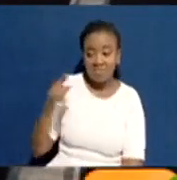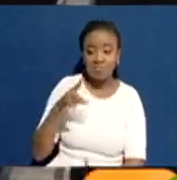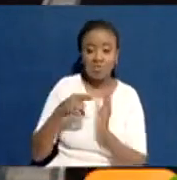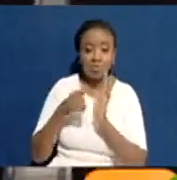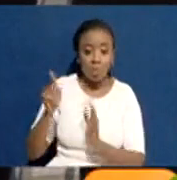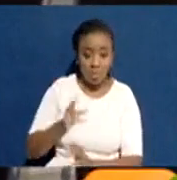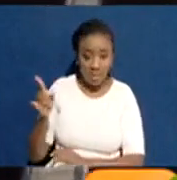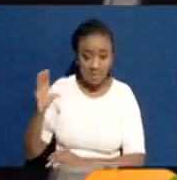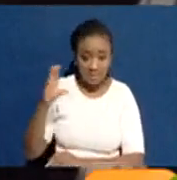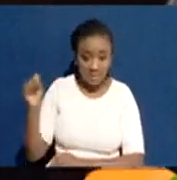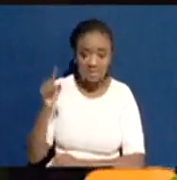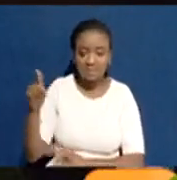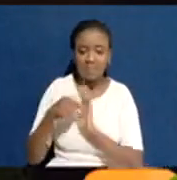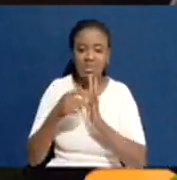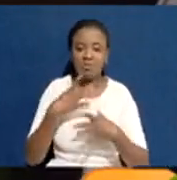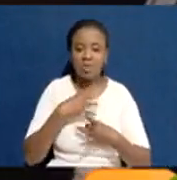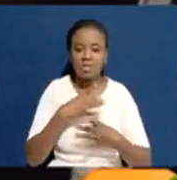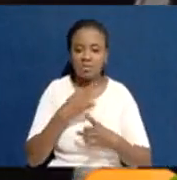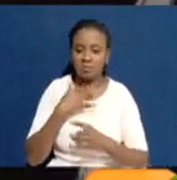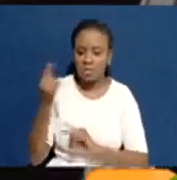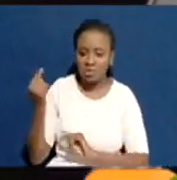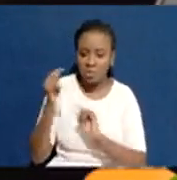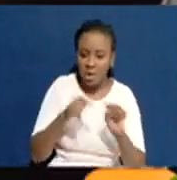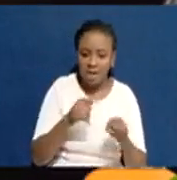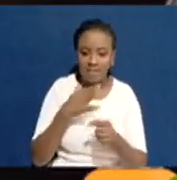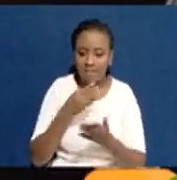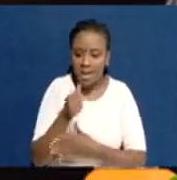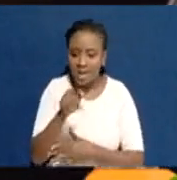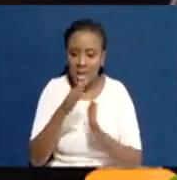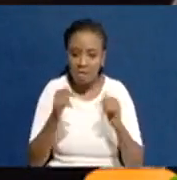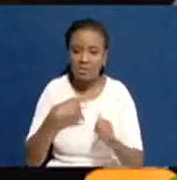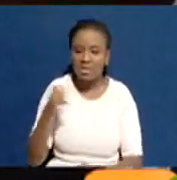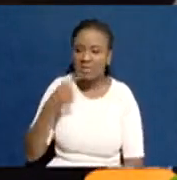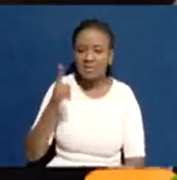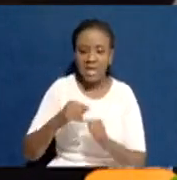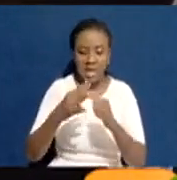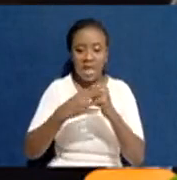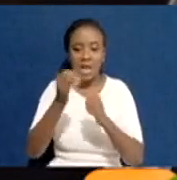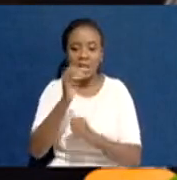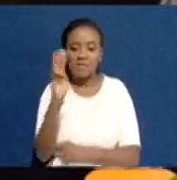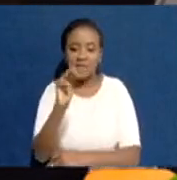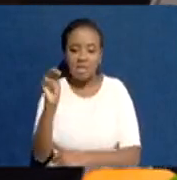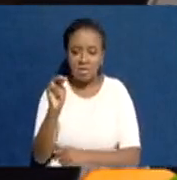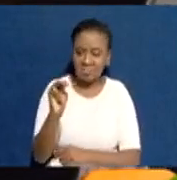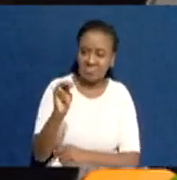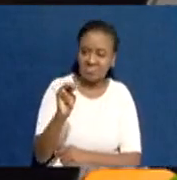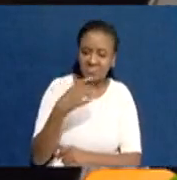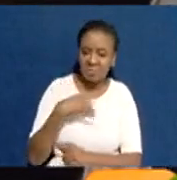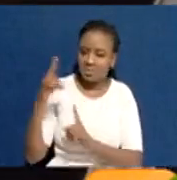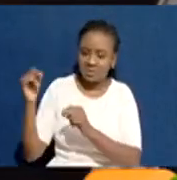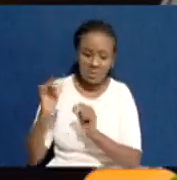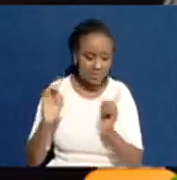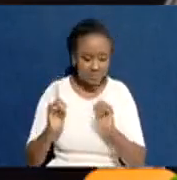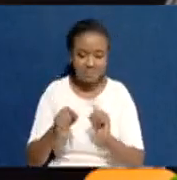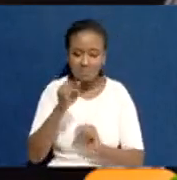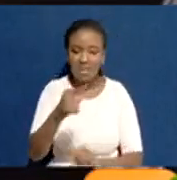She even came to my home, gave us an offer of 90 million. We told her the house,